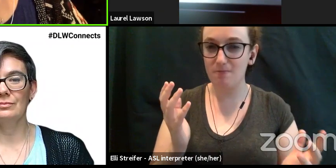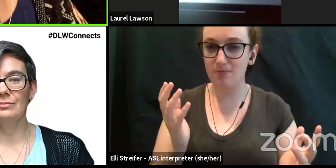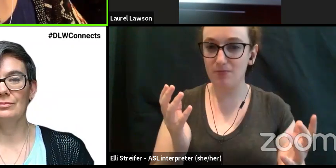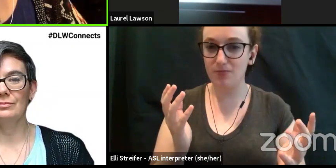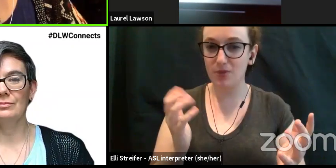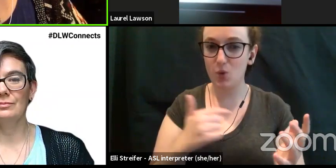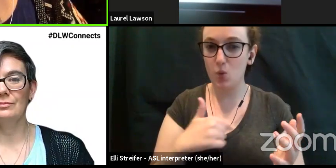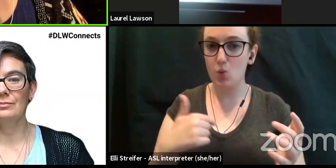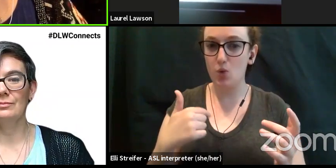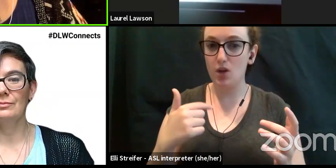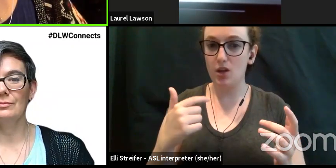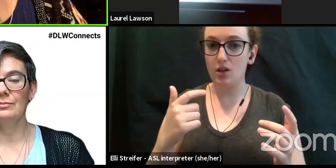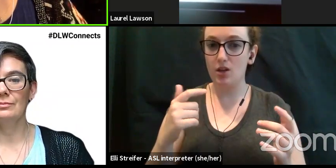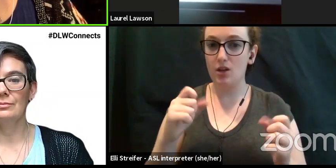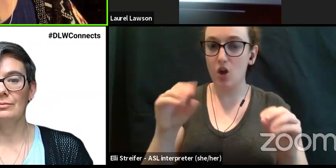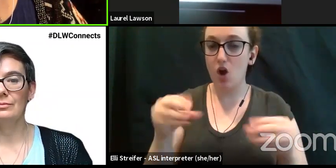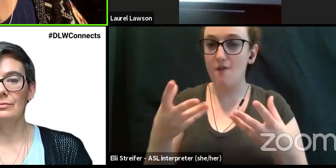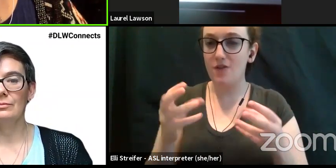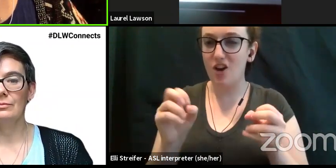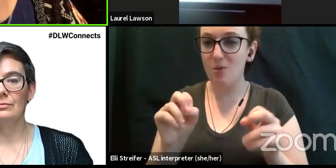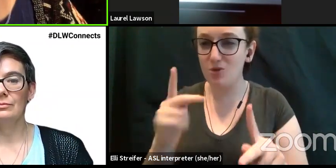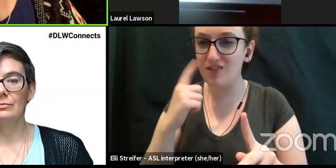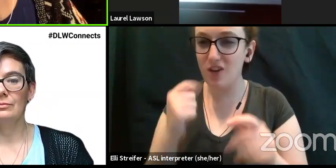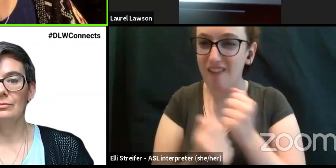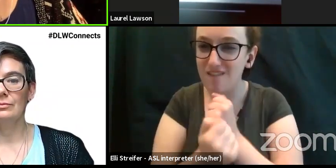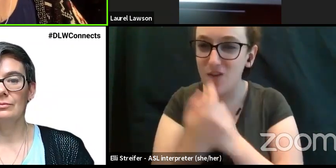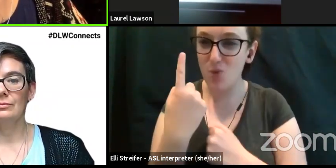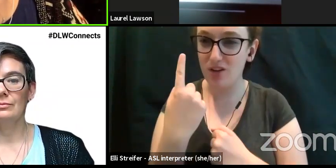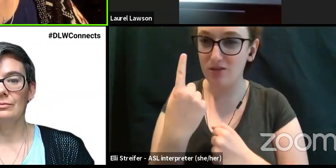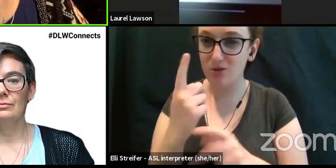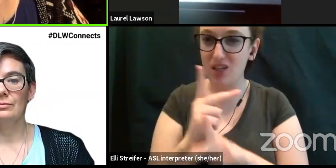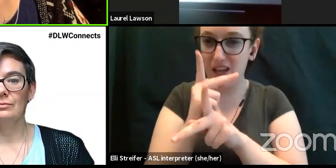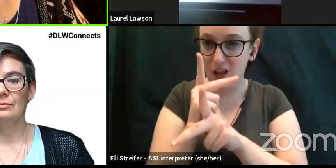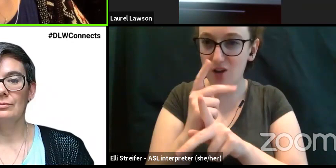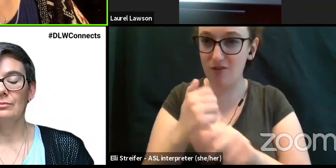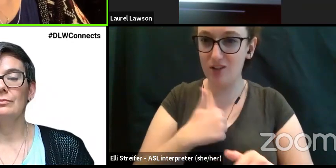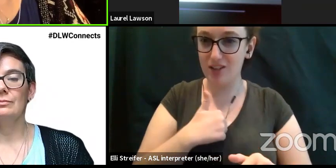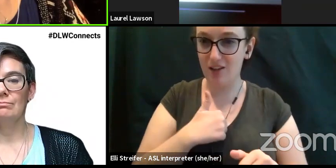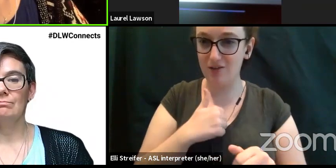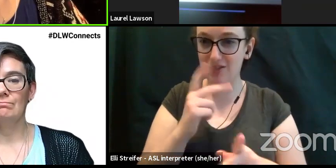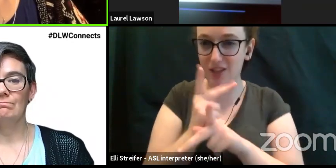offer opportunities for all of us to take care of ourselves and each other here.